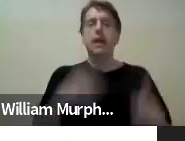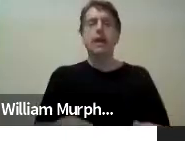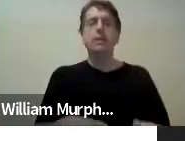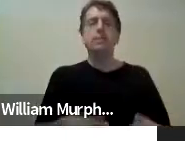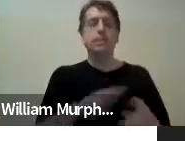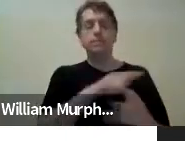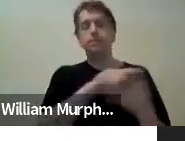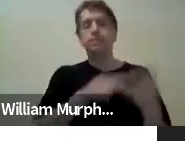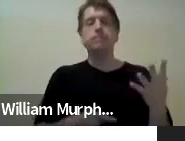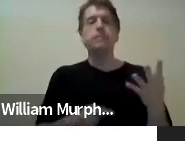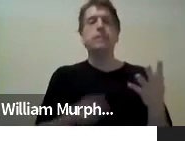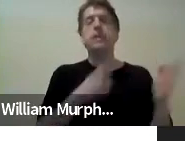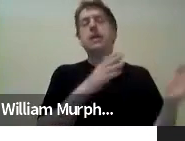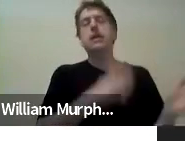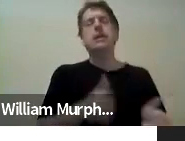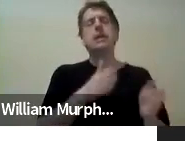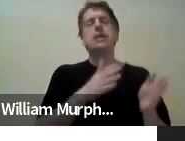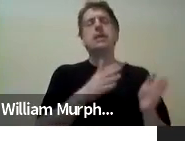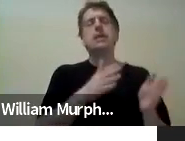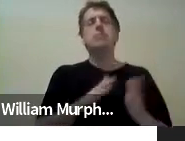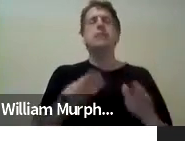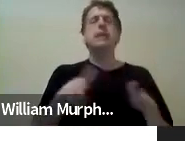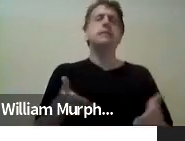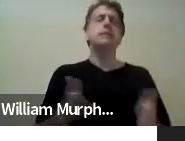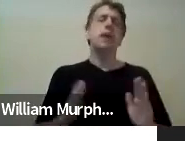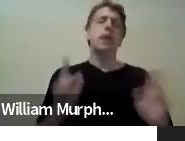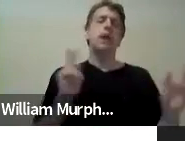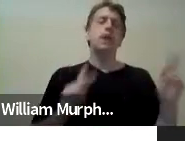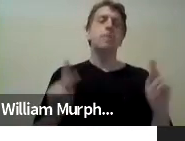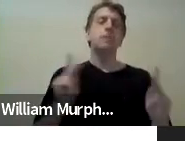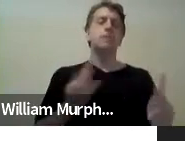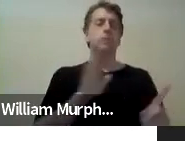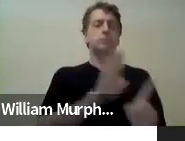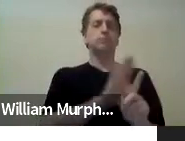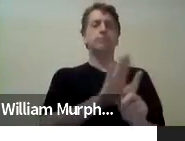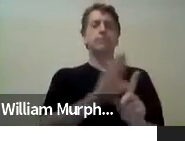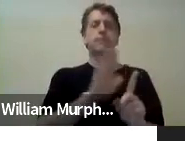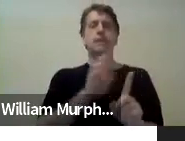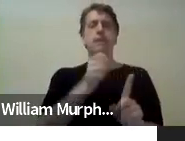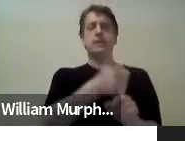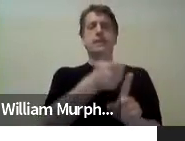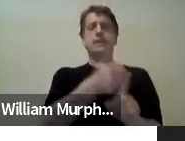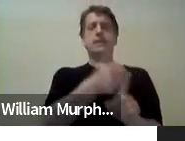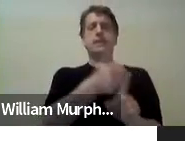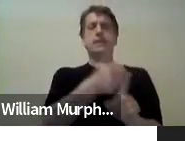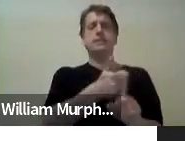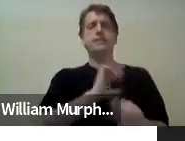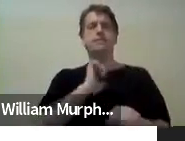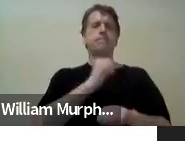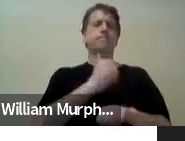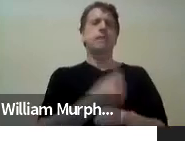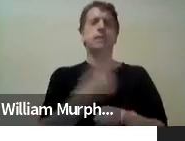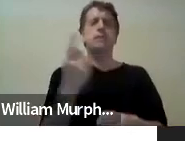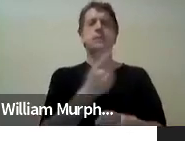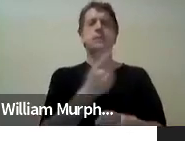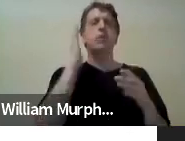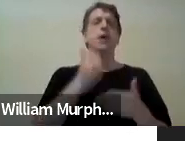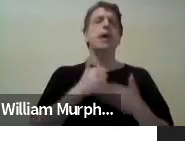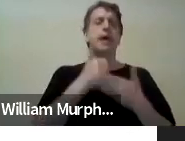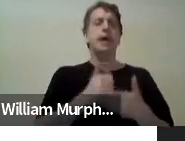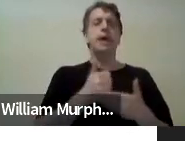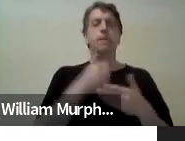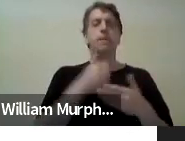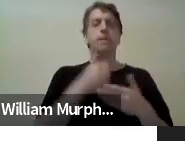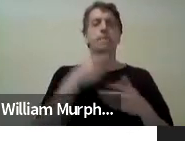This type of planning allows people to, in their own way, develop something that will work for them in order to leave this